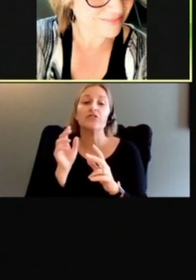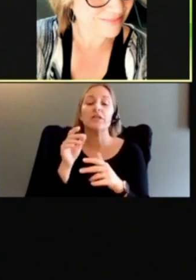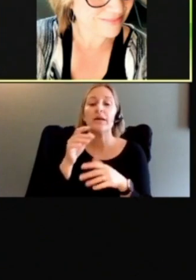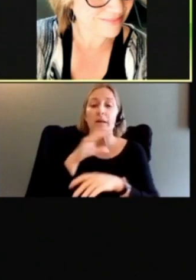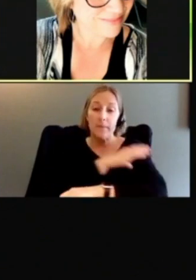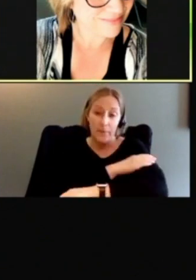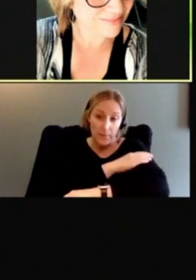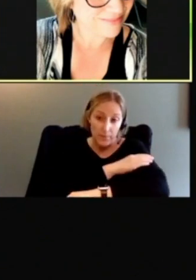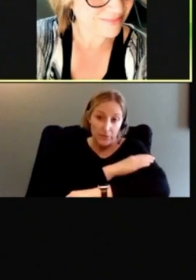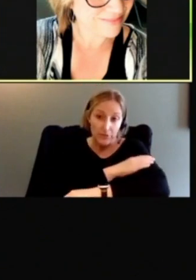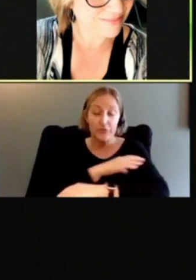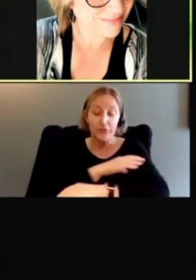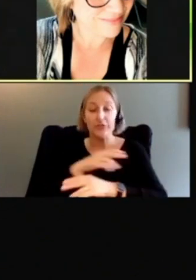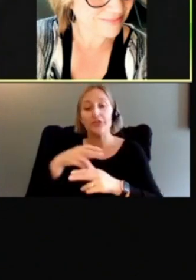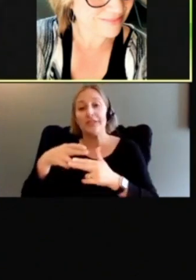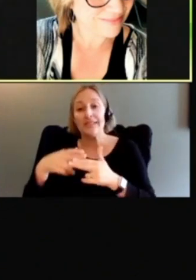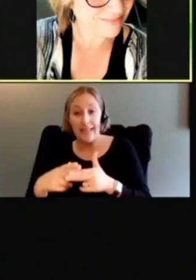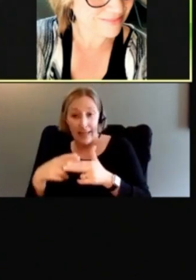scales.